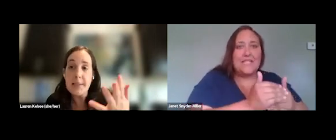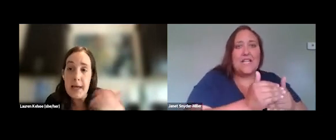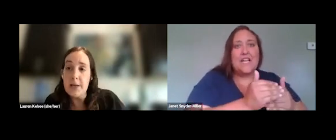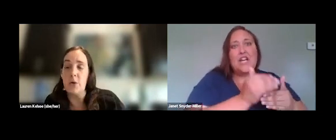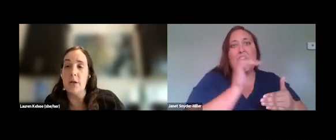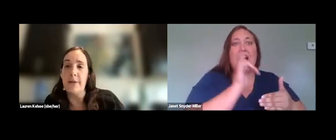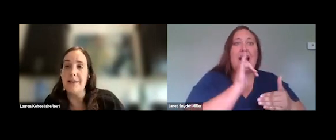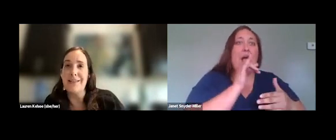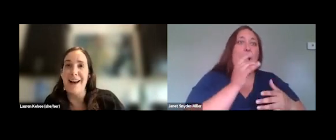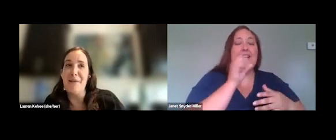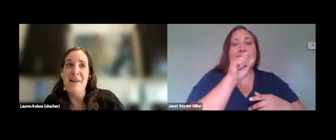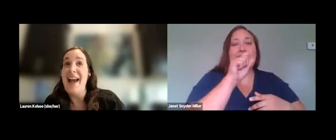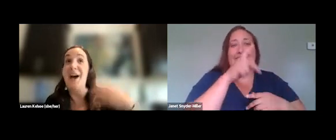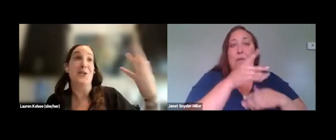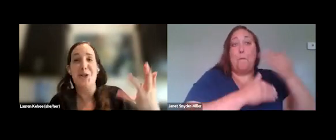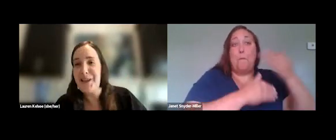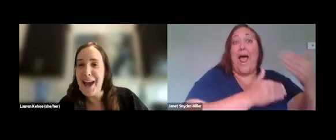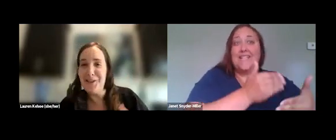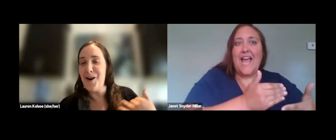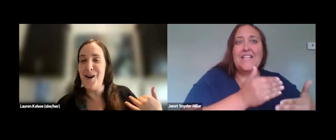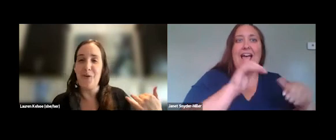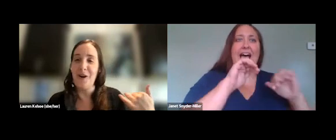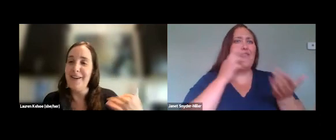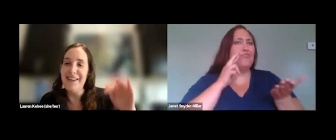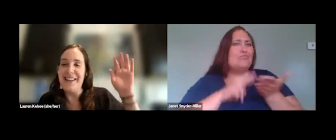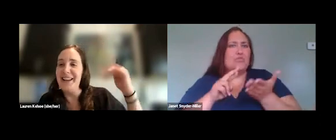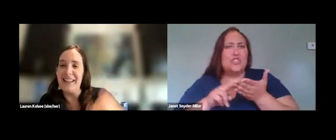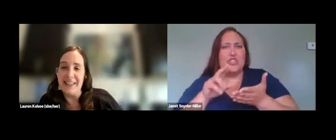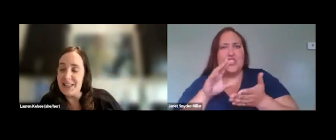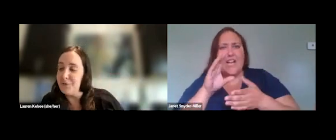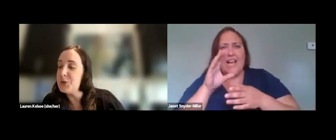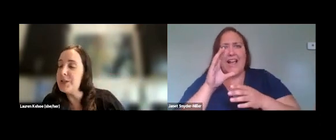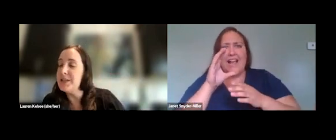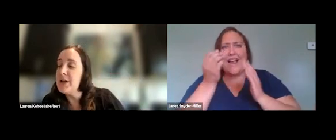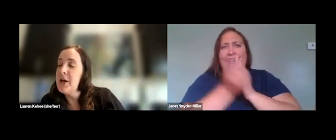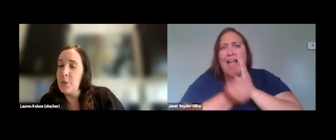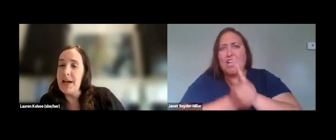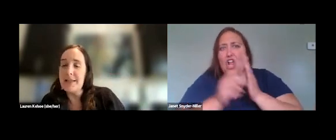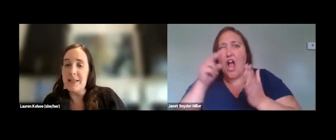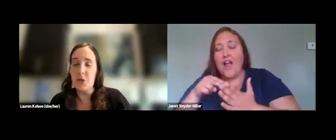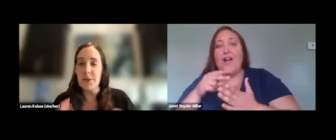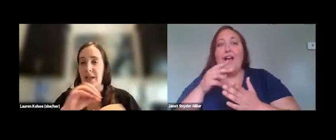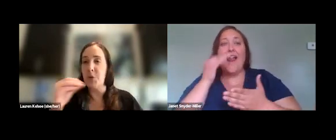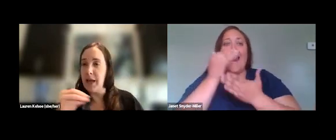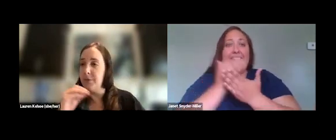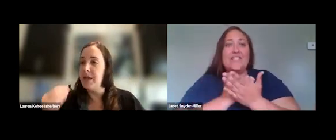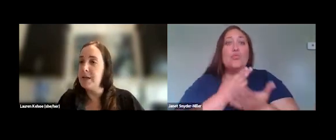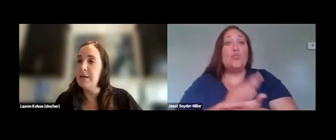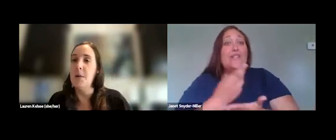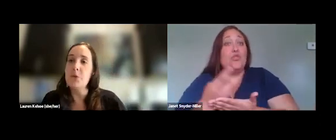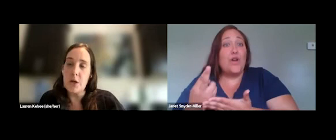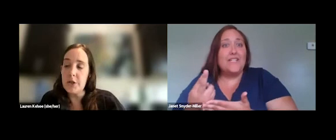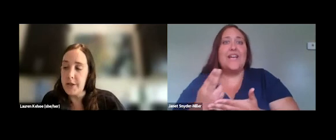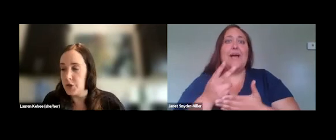to a process, or if it's how to search the catalog, or again, like a list of resources. We asked individuals to kind of pull out and